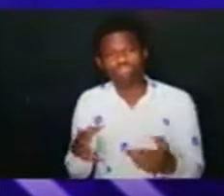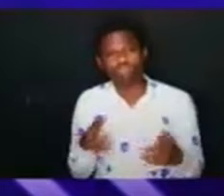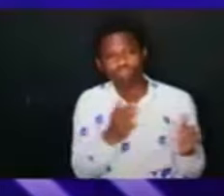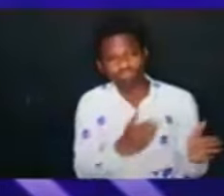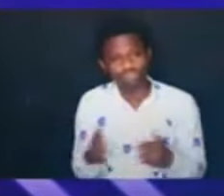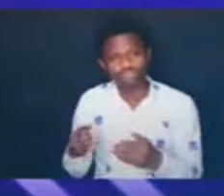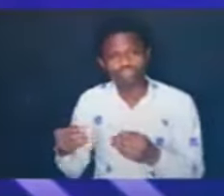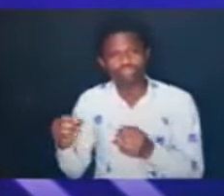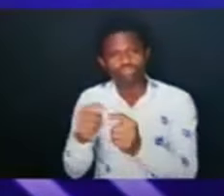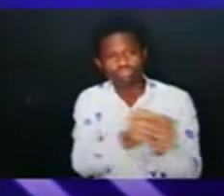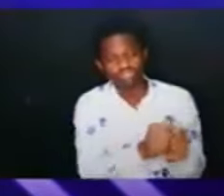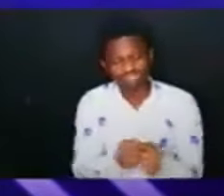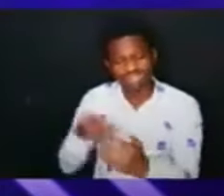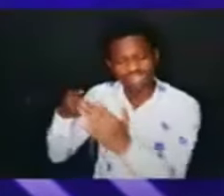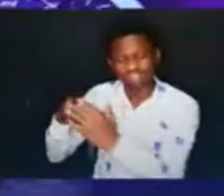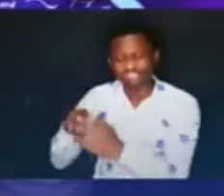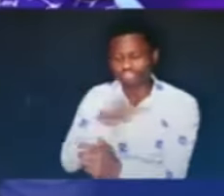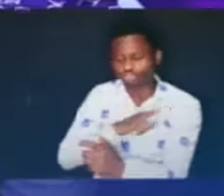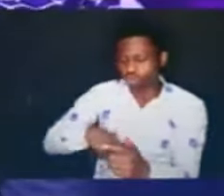and against his anointed,